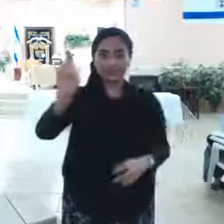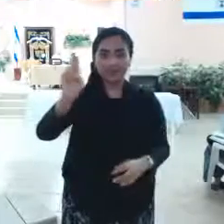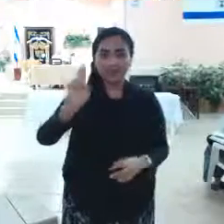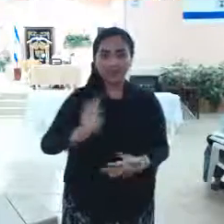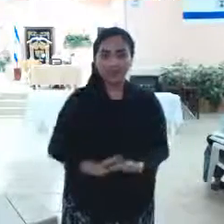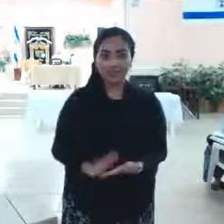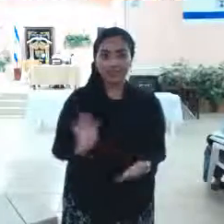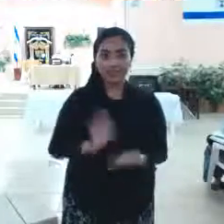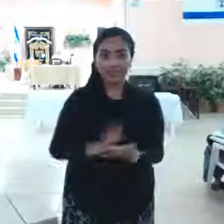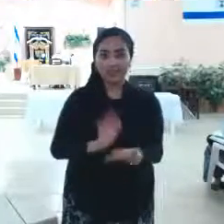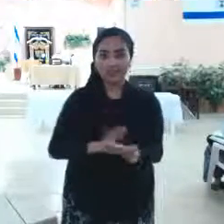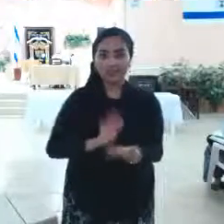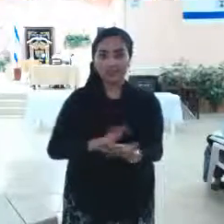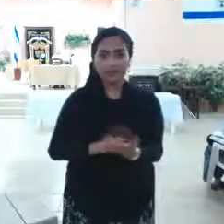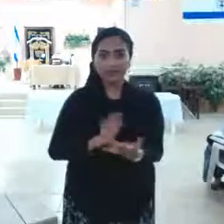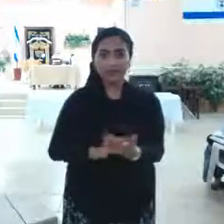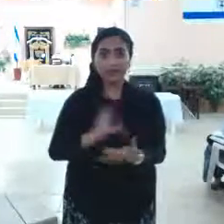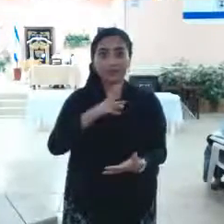Hallelujah.